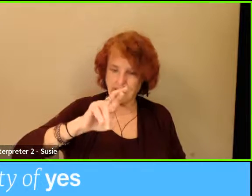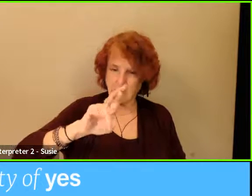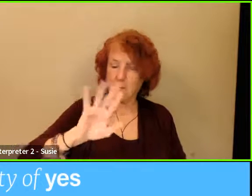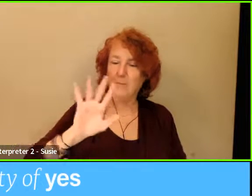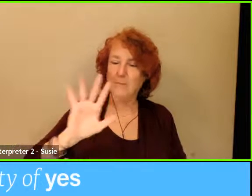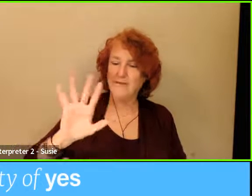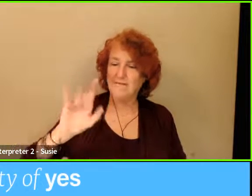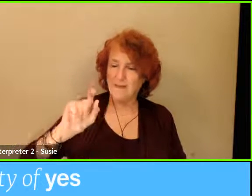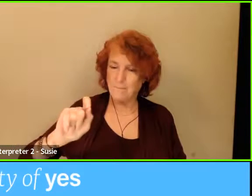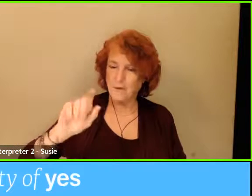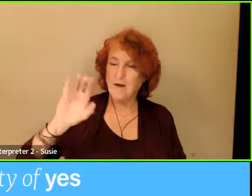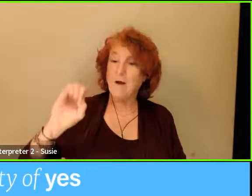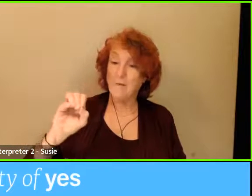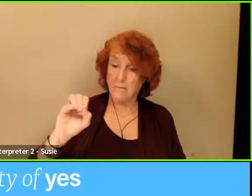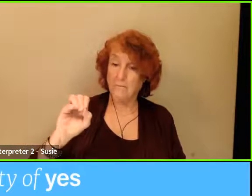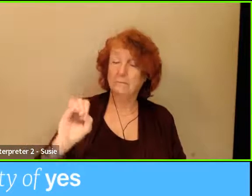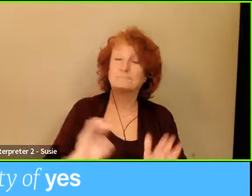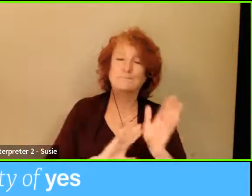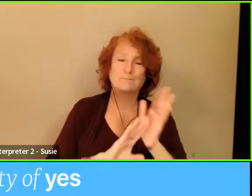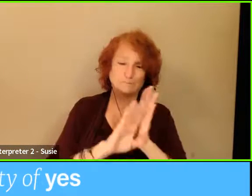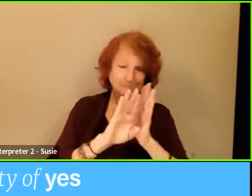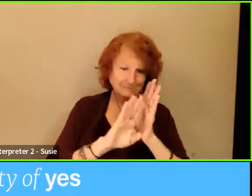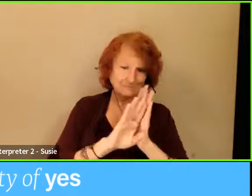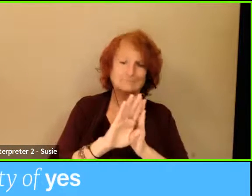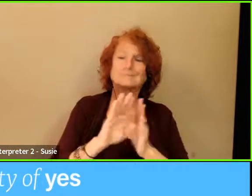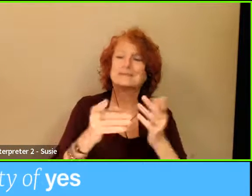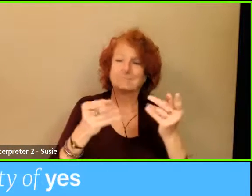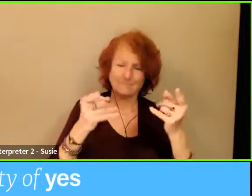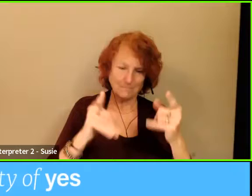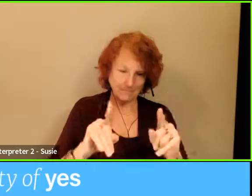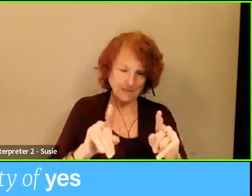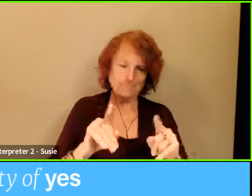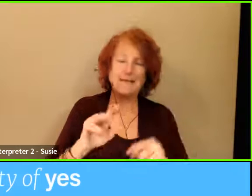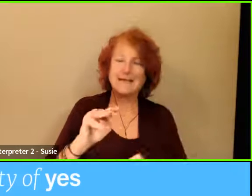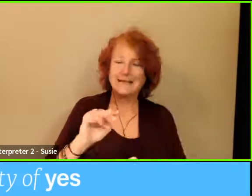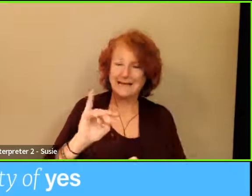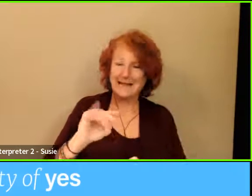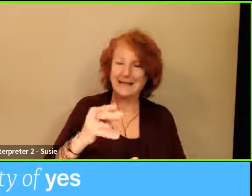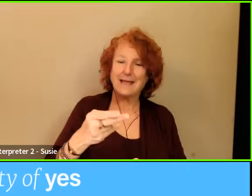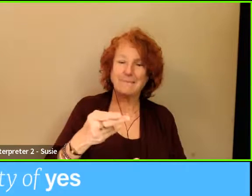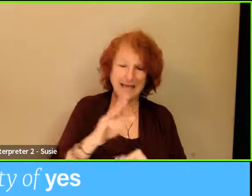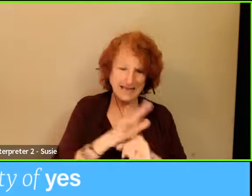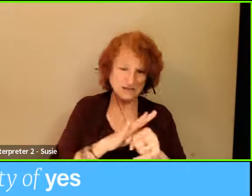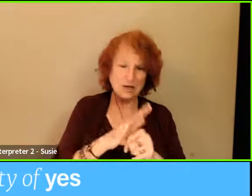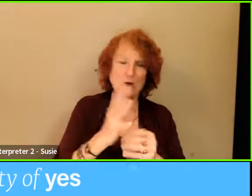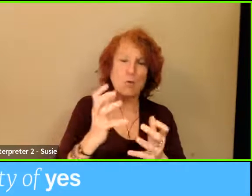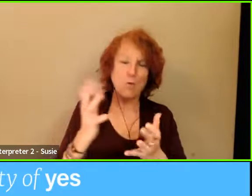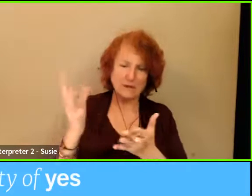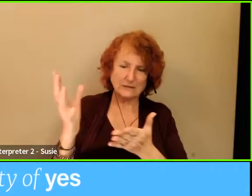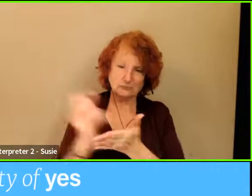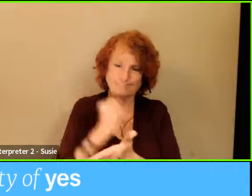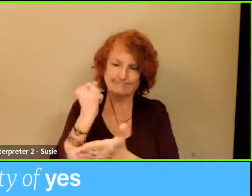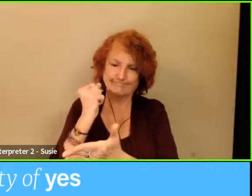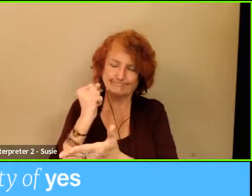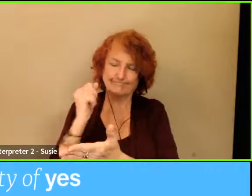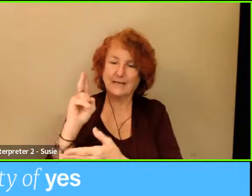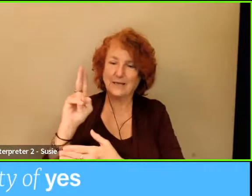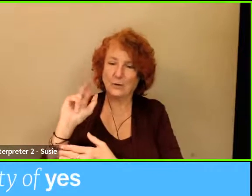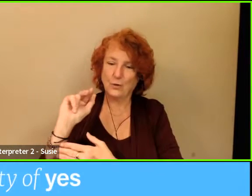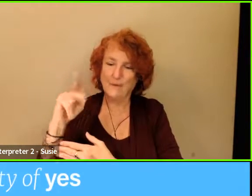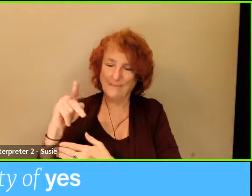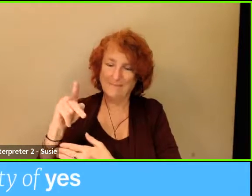for developments that are happening in a mapped MIH area that want to take advantage of the UAP framework, they can access that higher